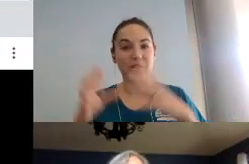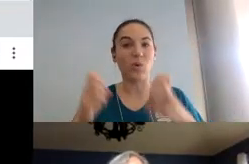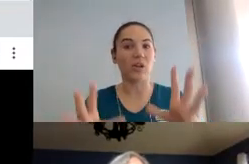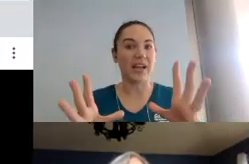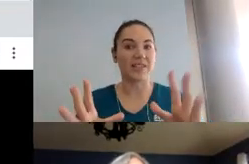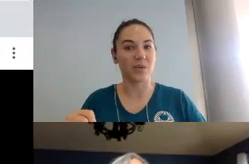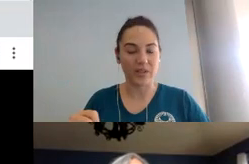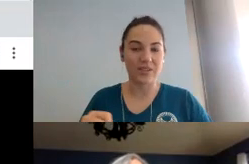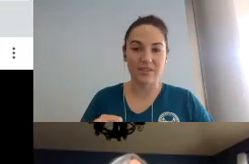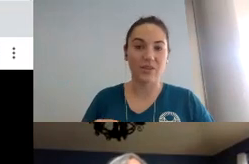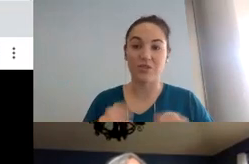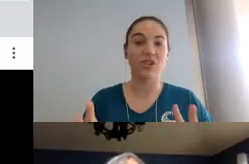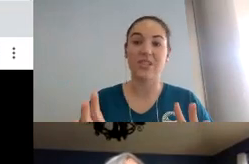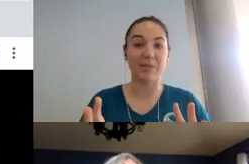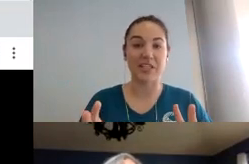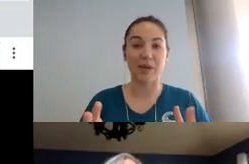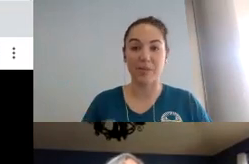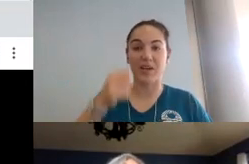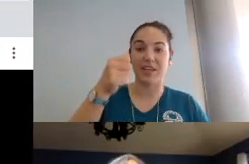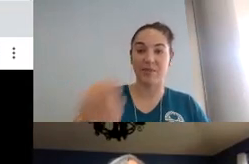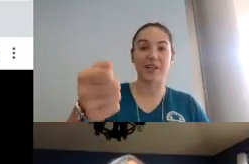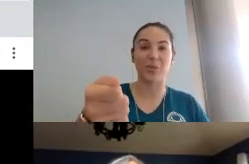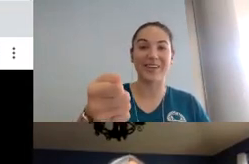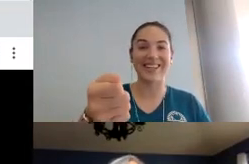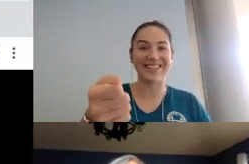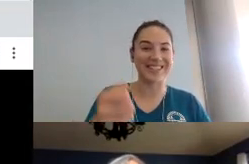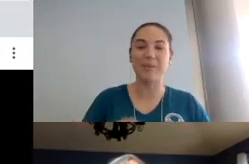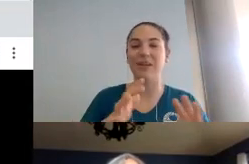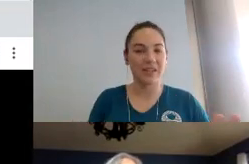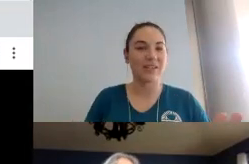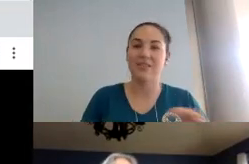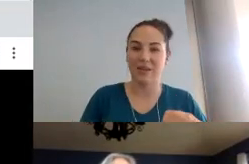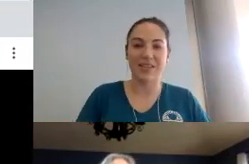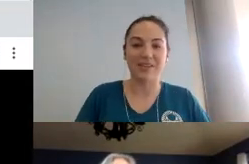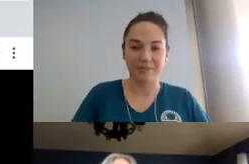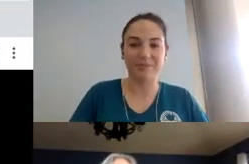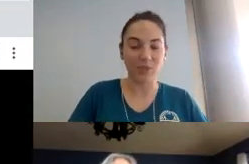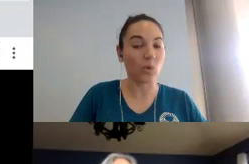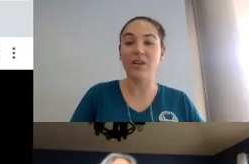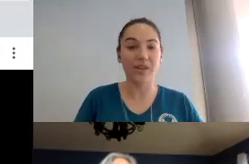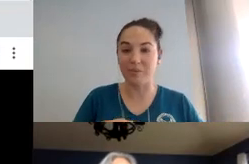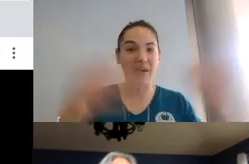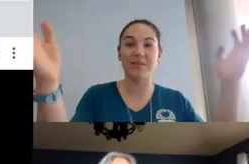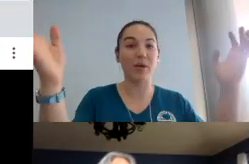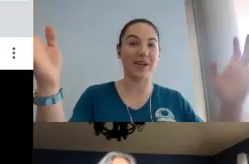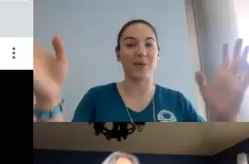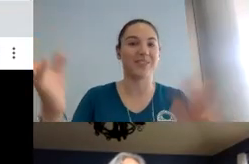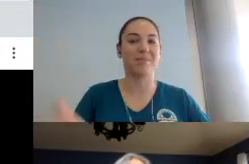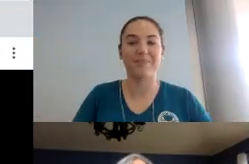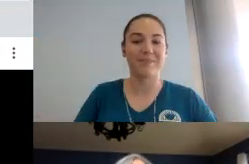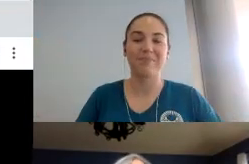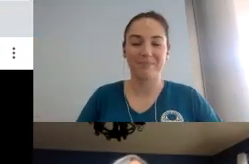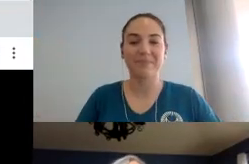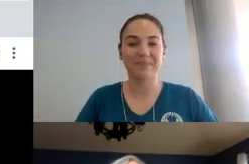doesn't have to be the whole classes at once. So just like a piece of paper where you can give it back to one kid at a time, same idea. Or you can pass them all back at